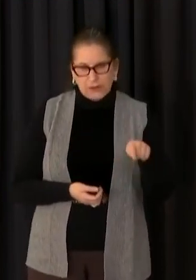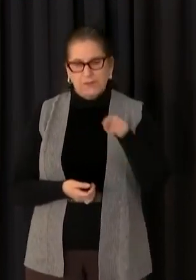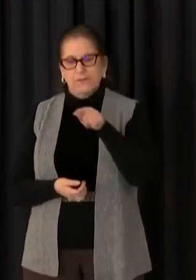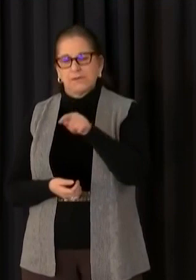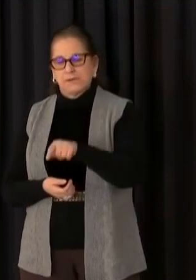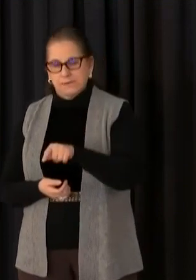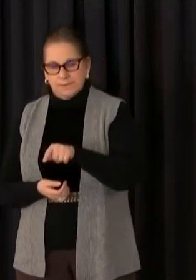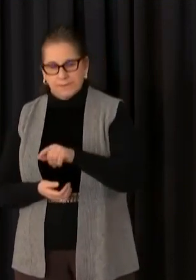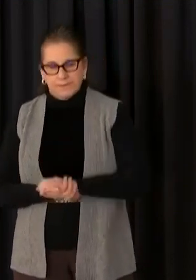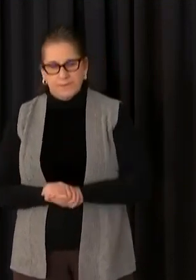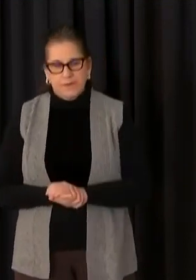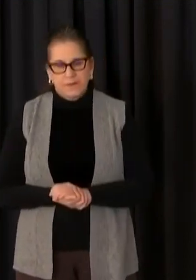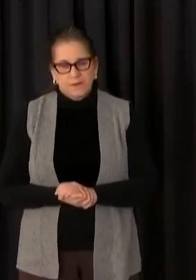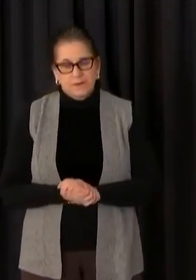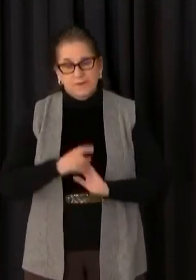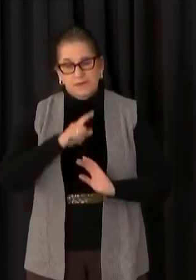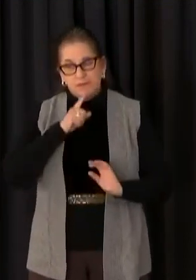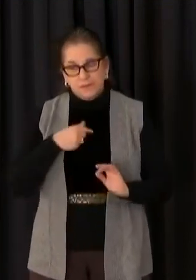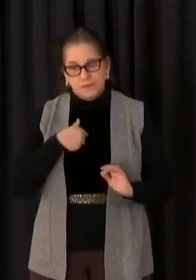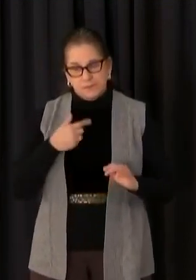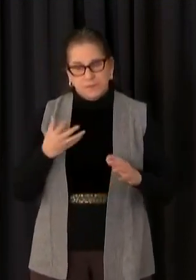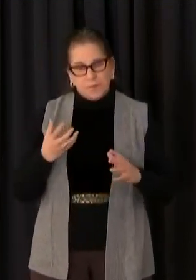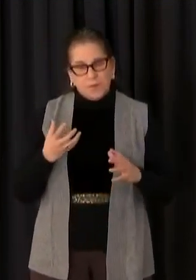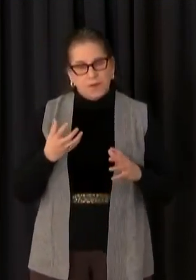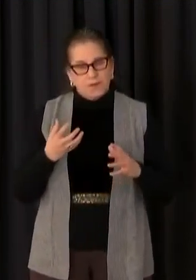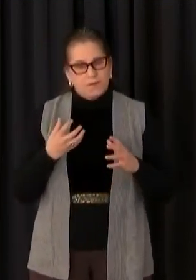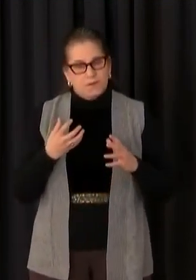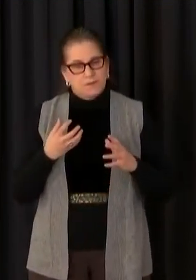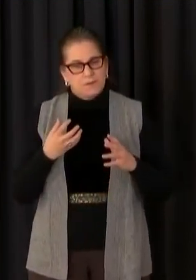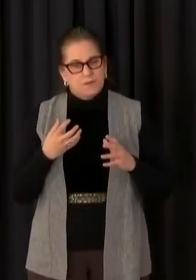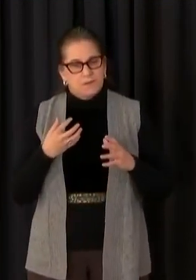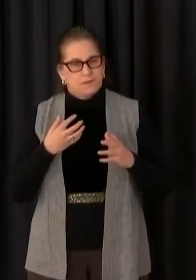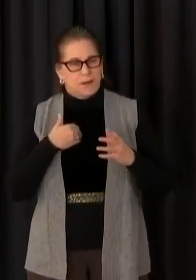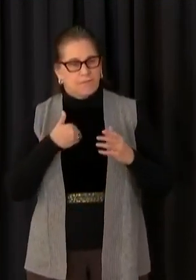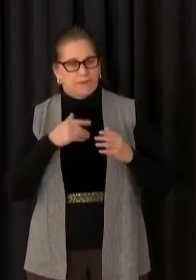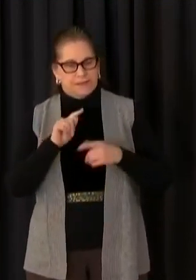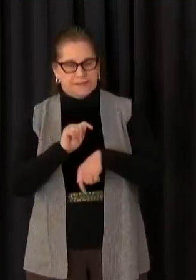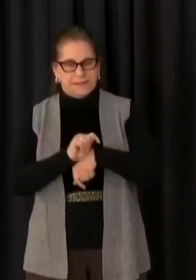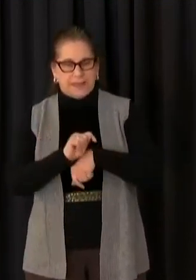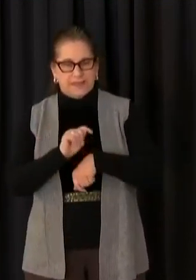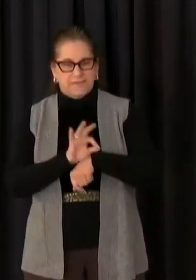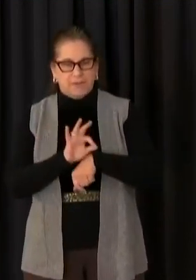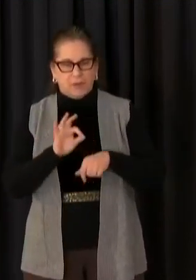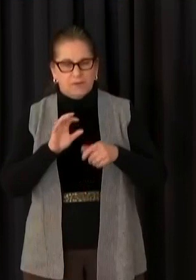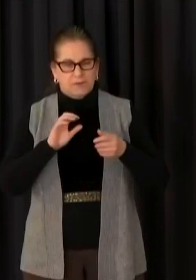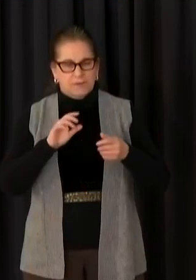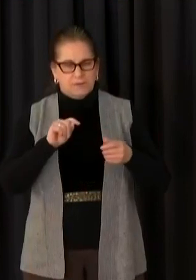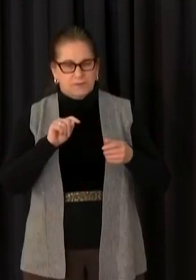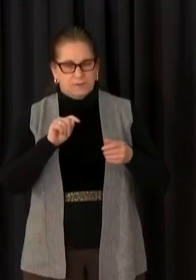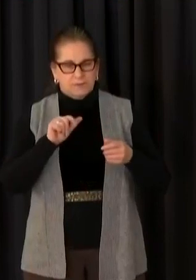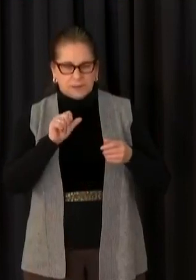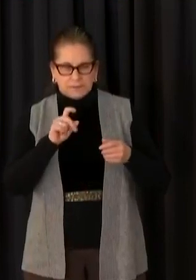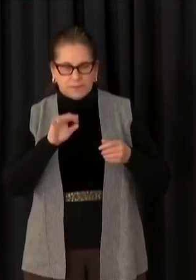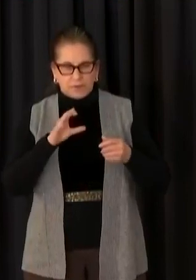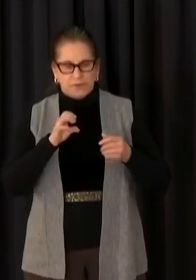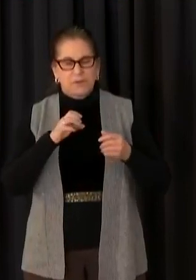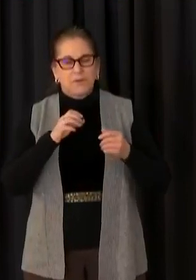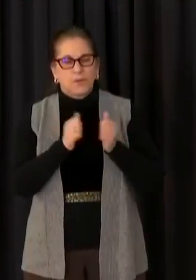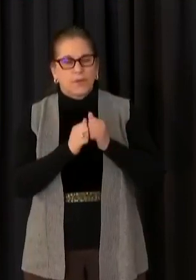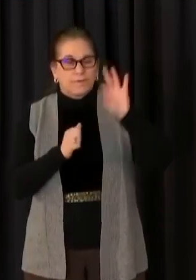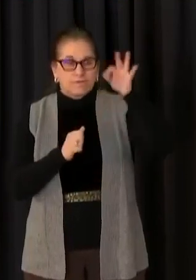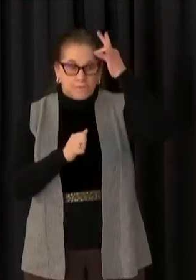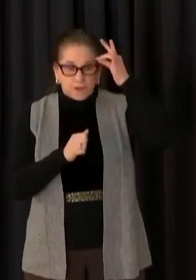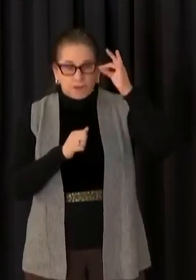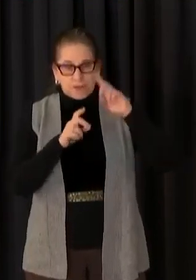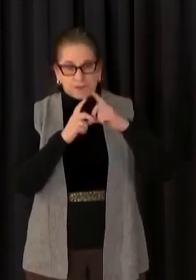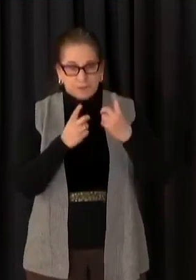things that I intend to do is really kind of develop a task force with our federal partners to really take a different approach to carjackings.